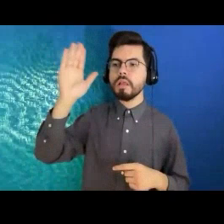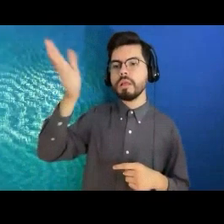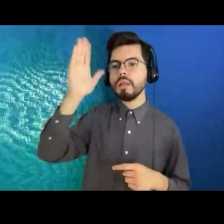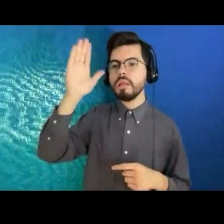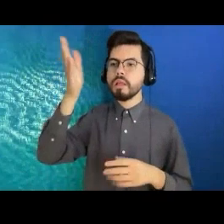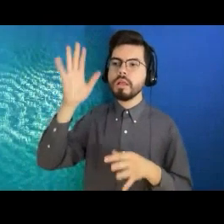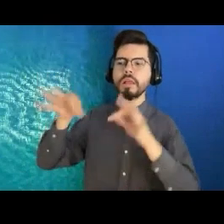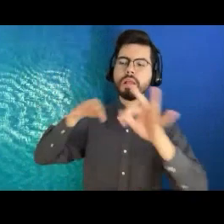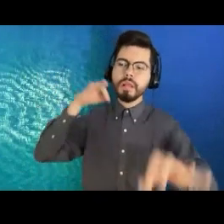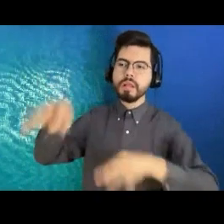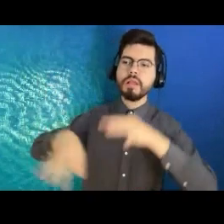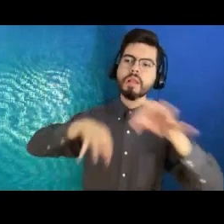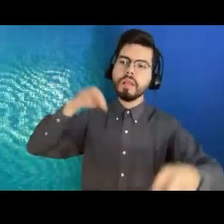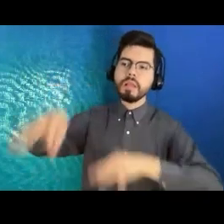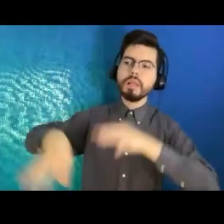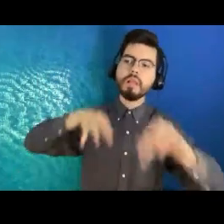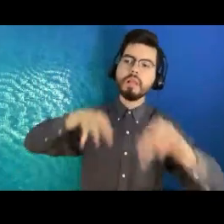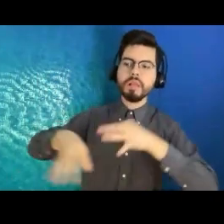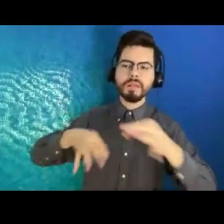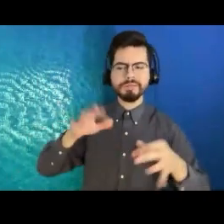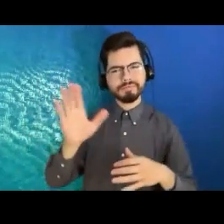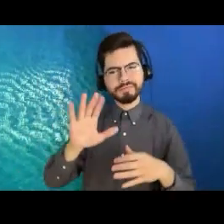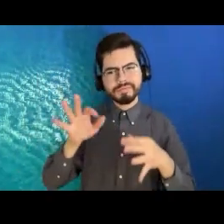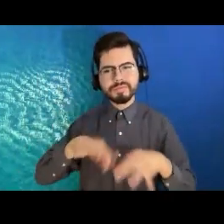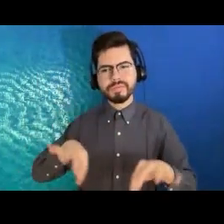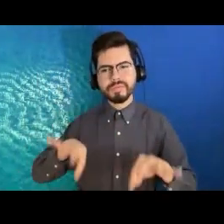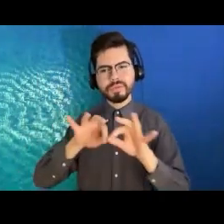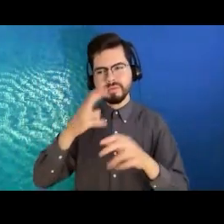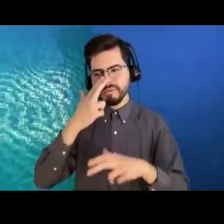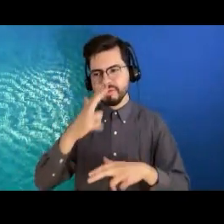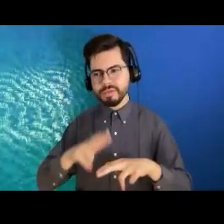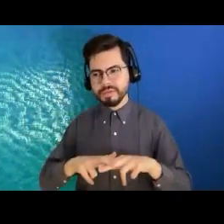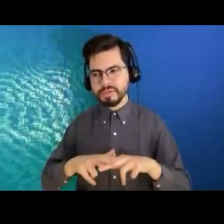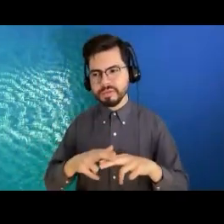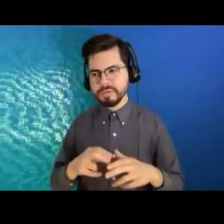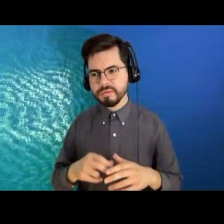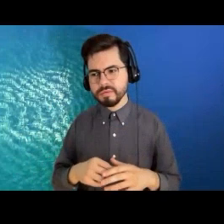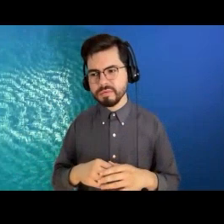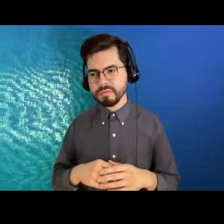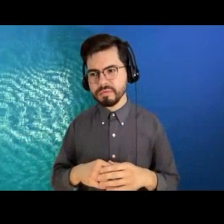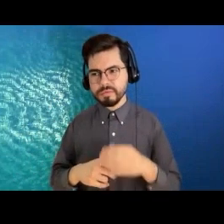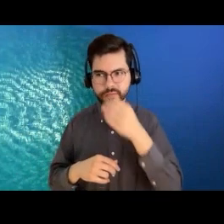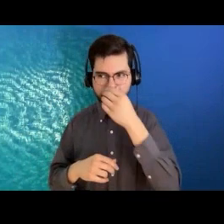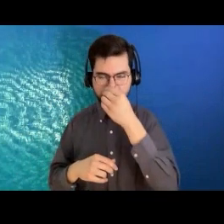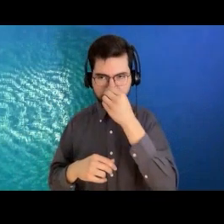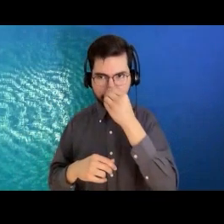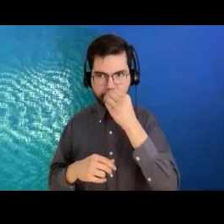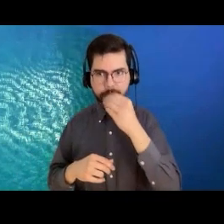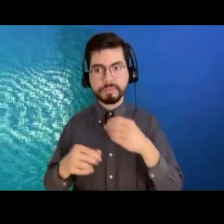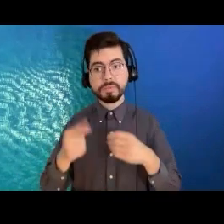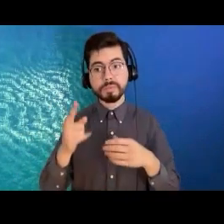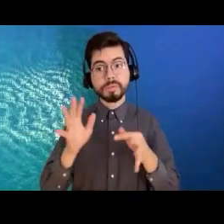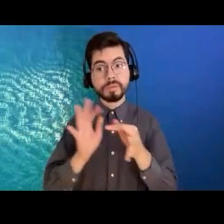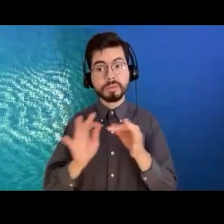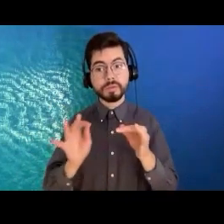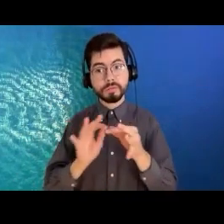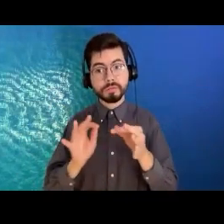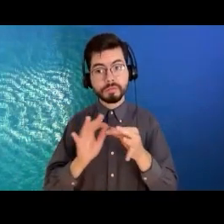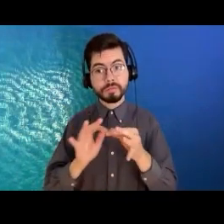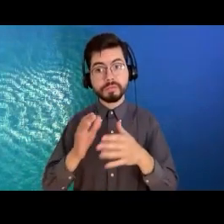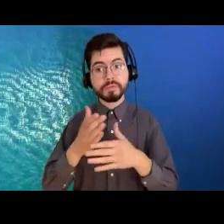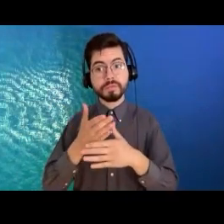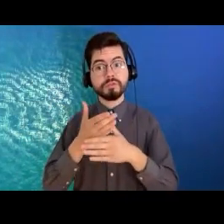keep it fun. And one of the compliments to that I share often about interpreters, one